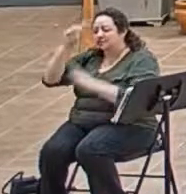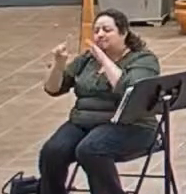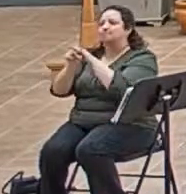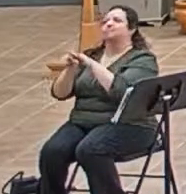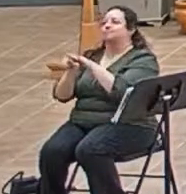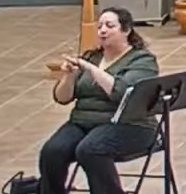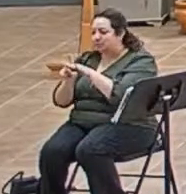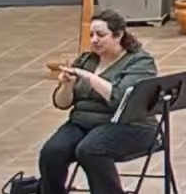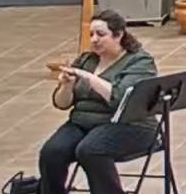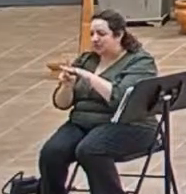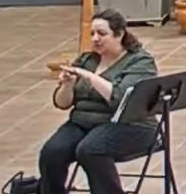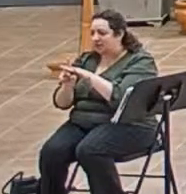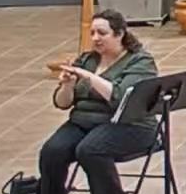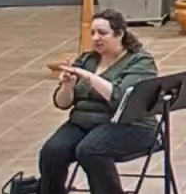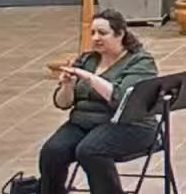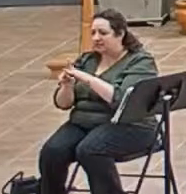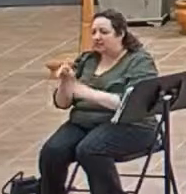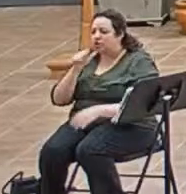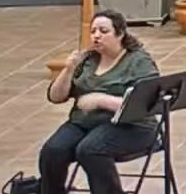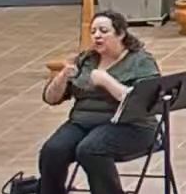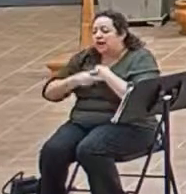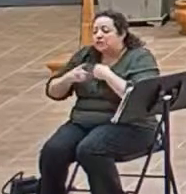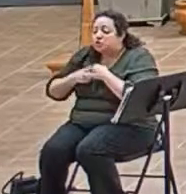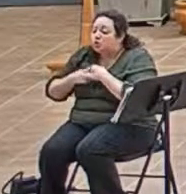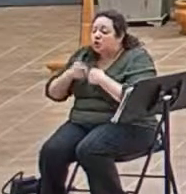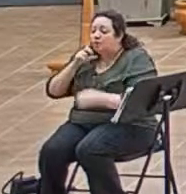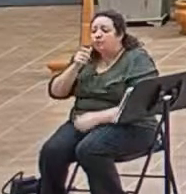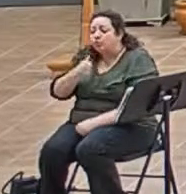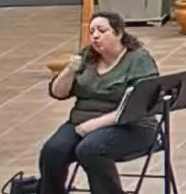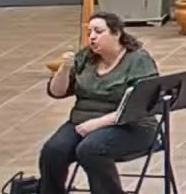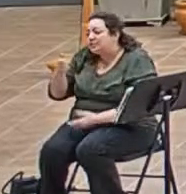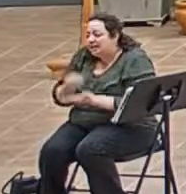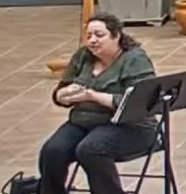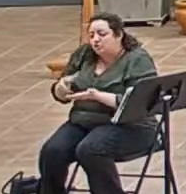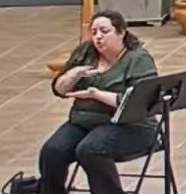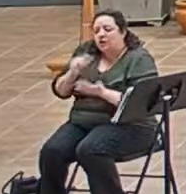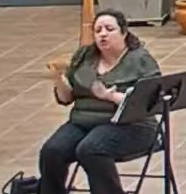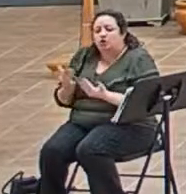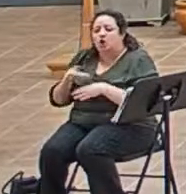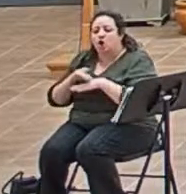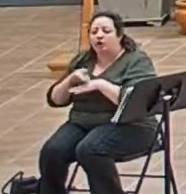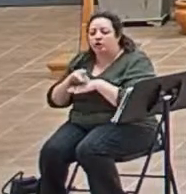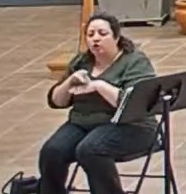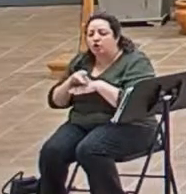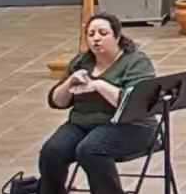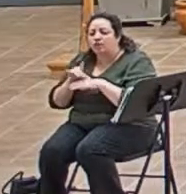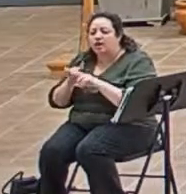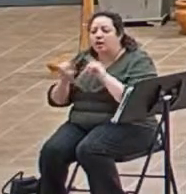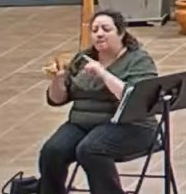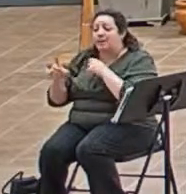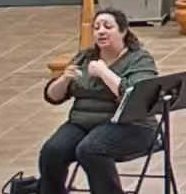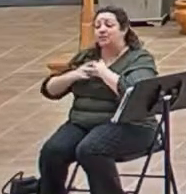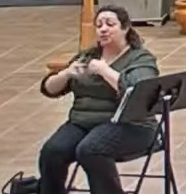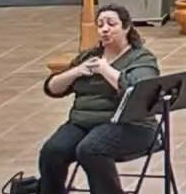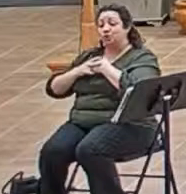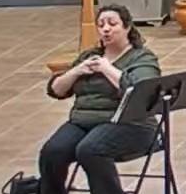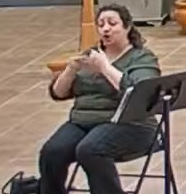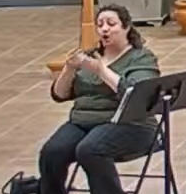Do not store up for yourselves treasure on earth, but store up treasure in